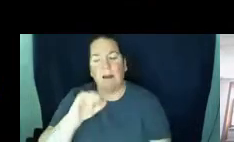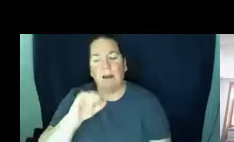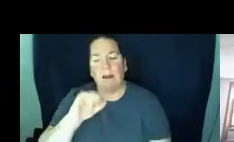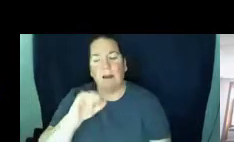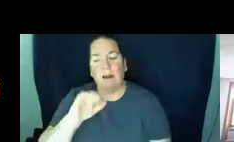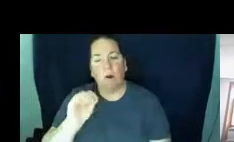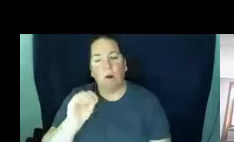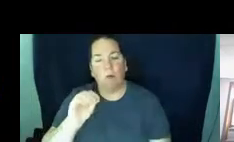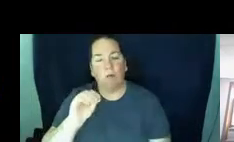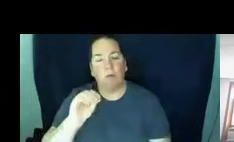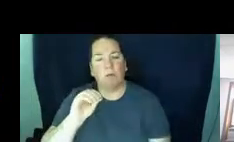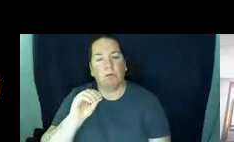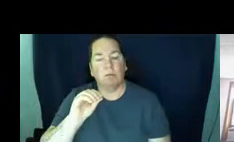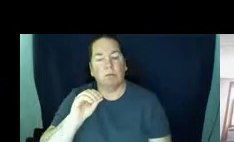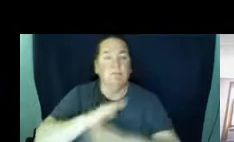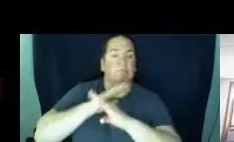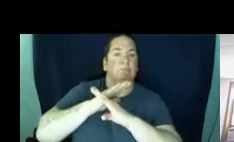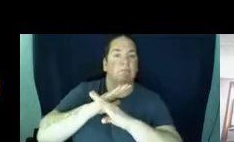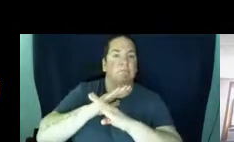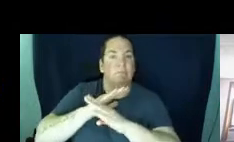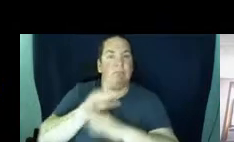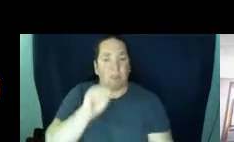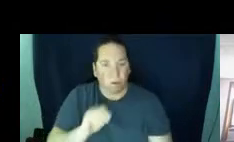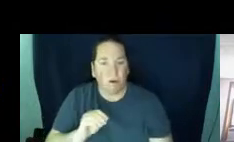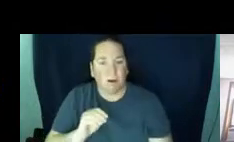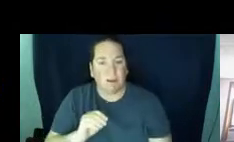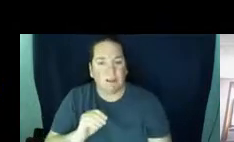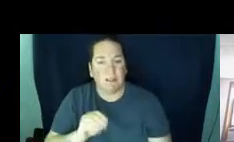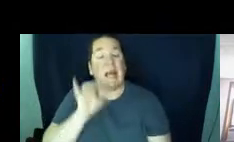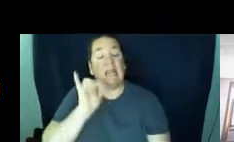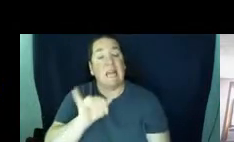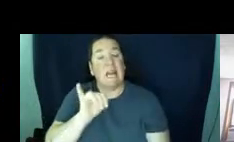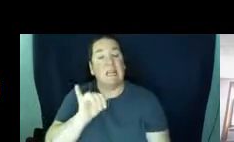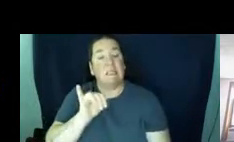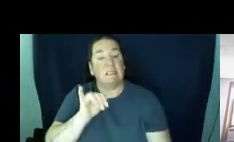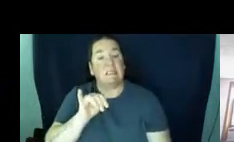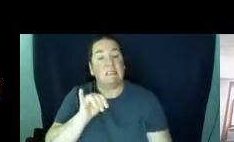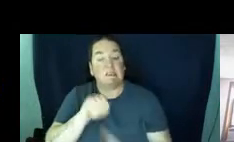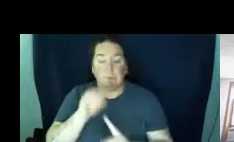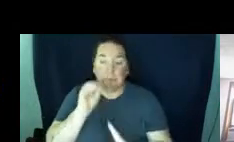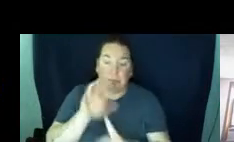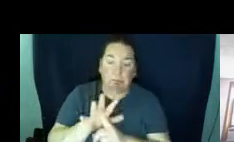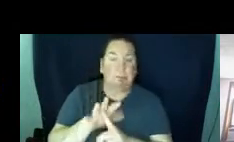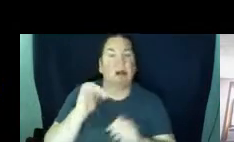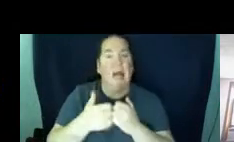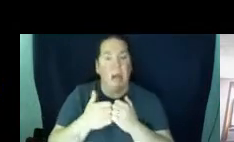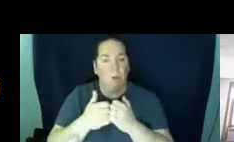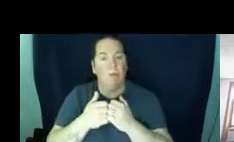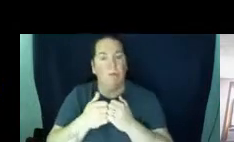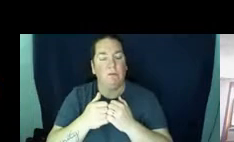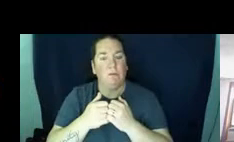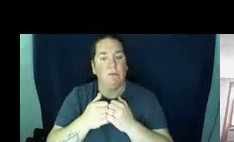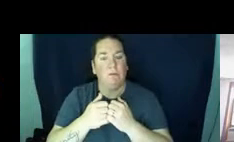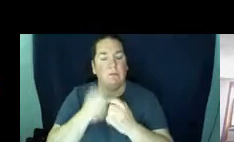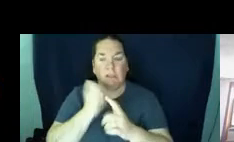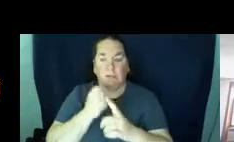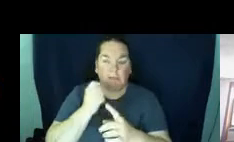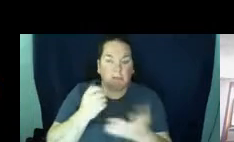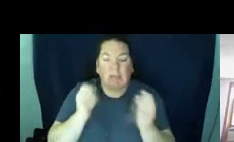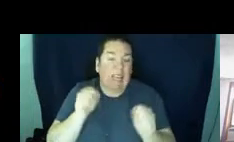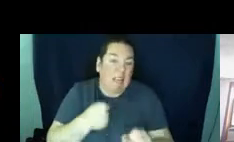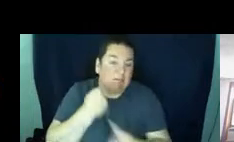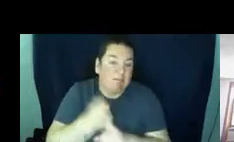disorders. Um, and that can affect how COVID affects them. And I think that that's something that I saw that